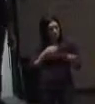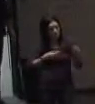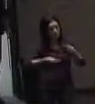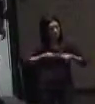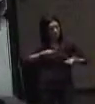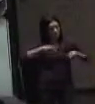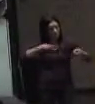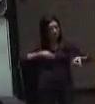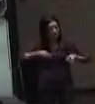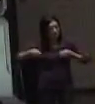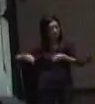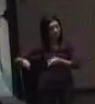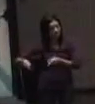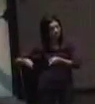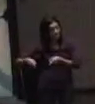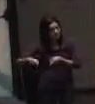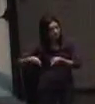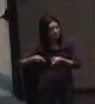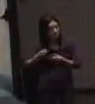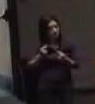they seem to remove immediately